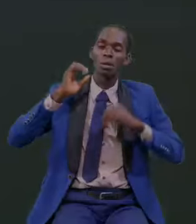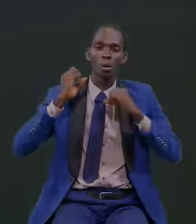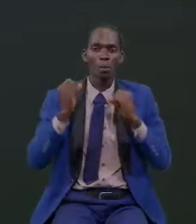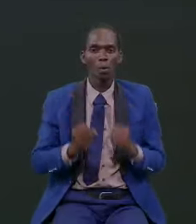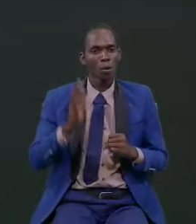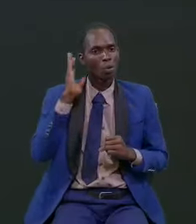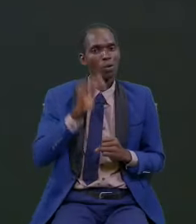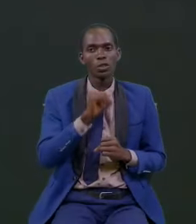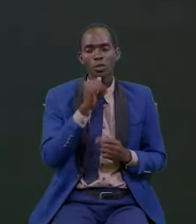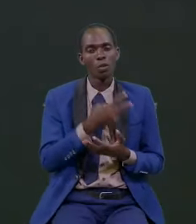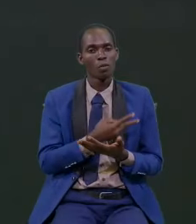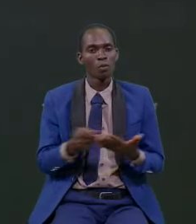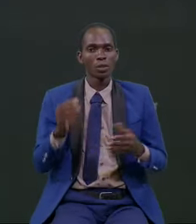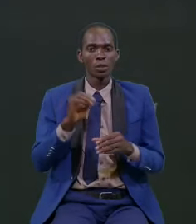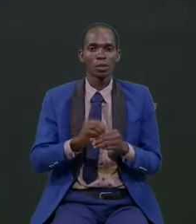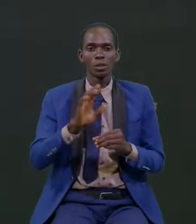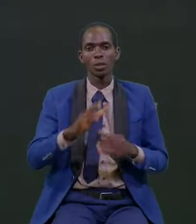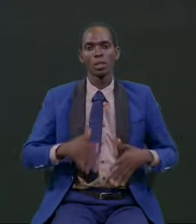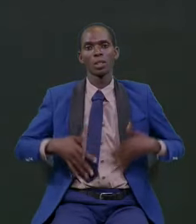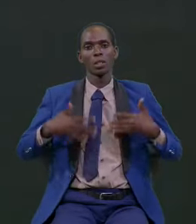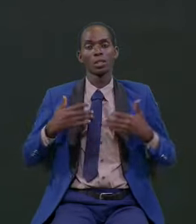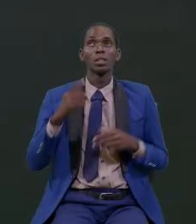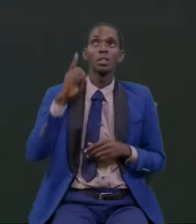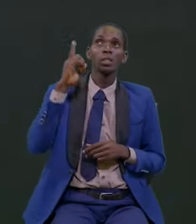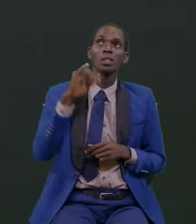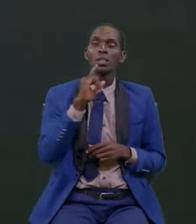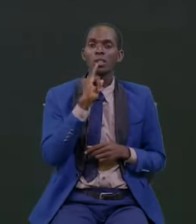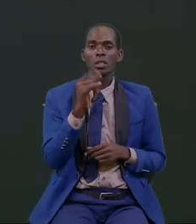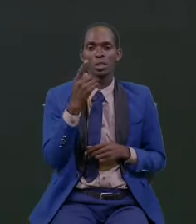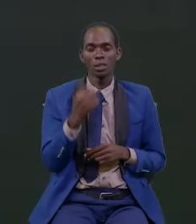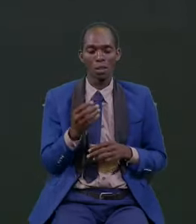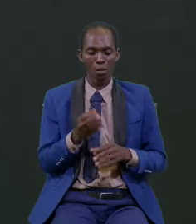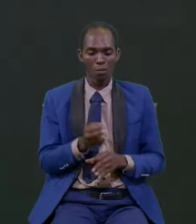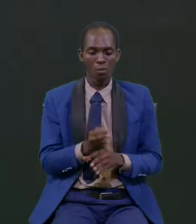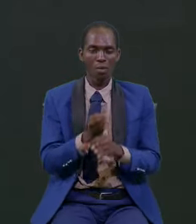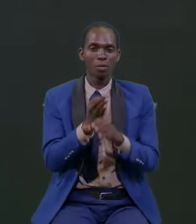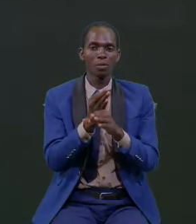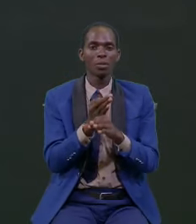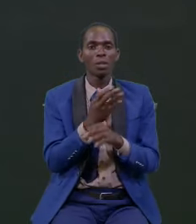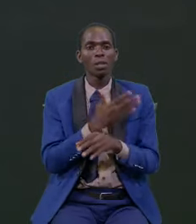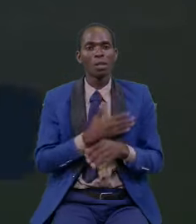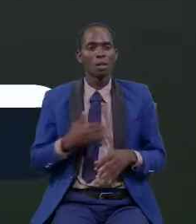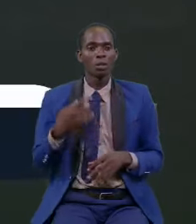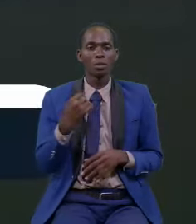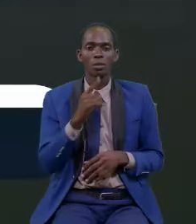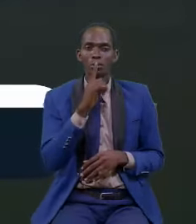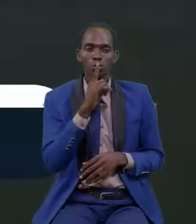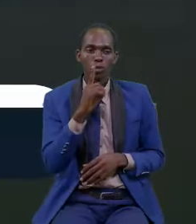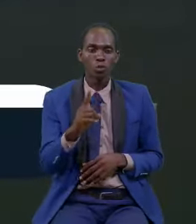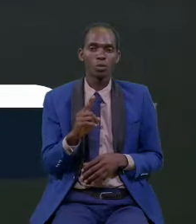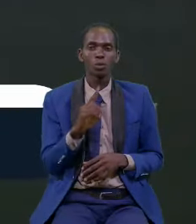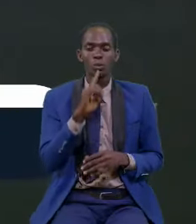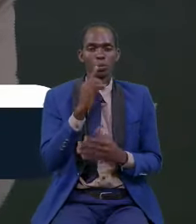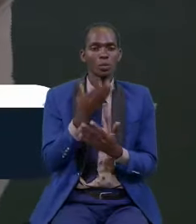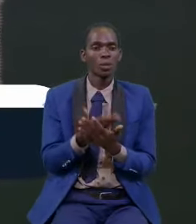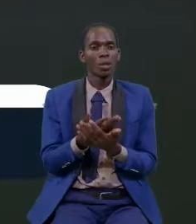life. He is the faithful and the true witness. And as you rely